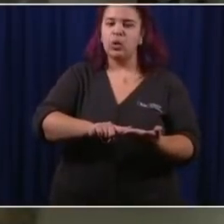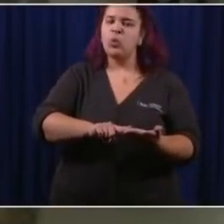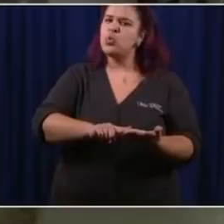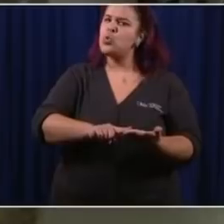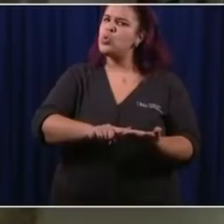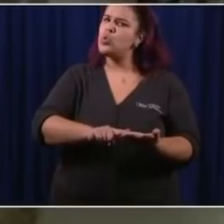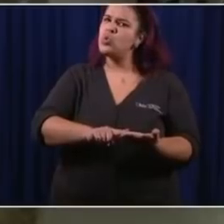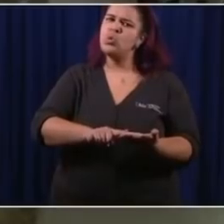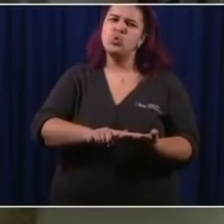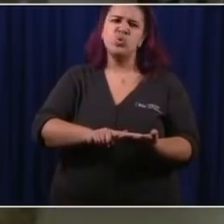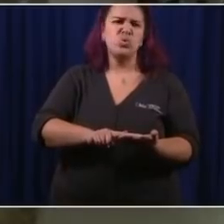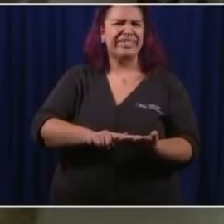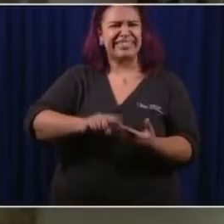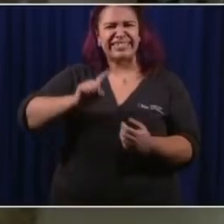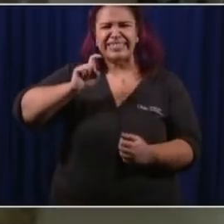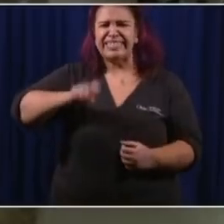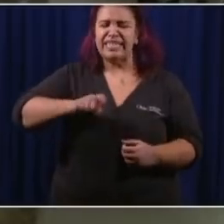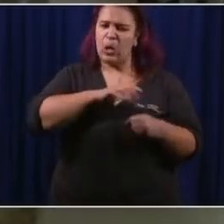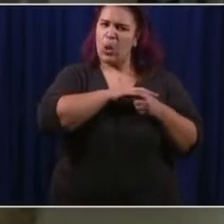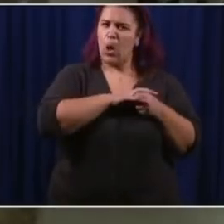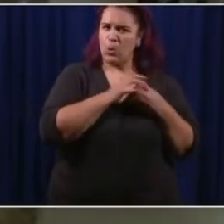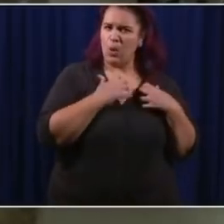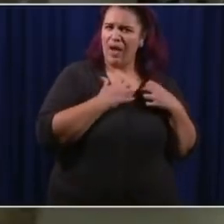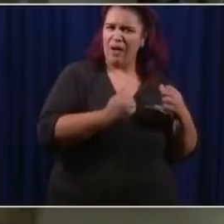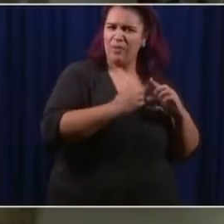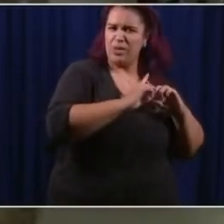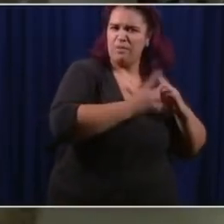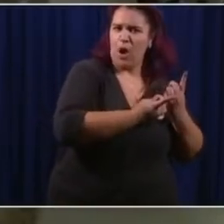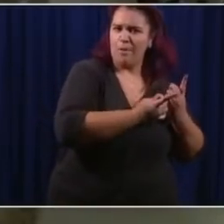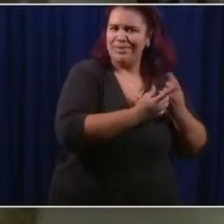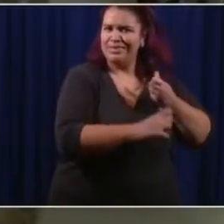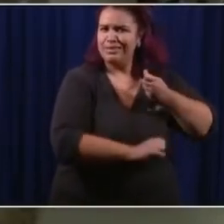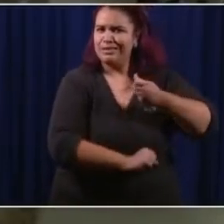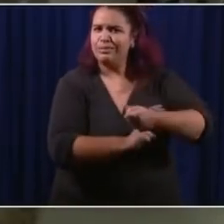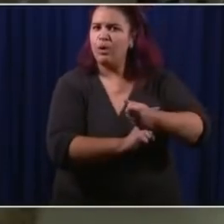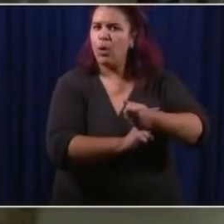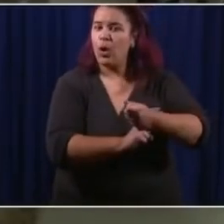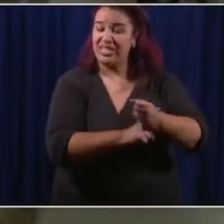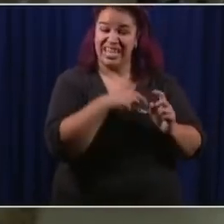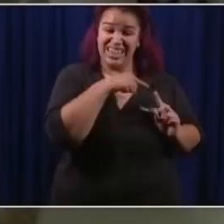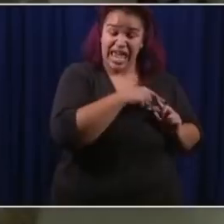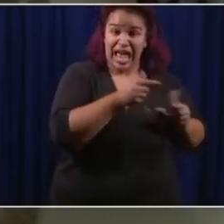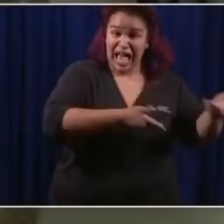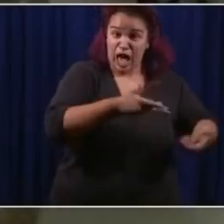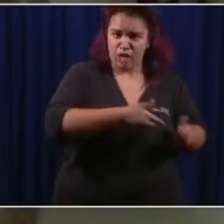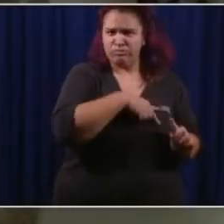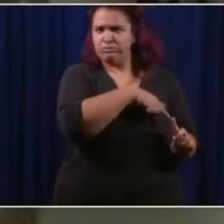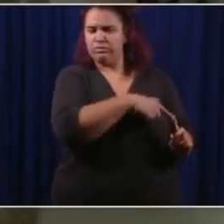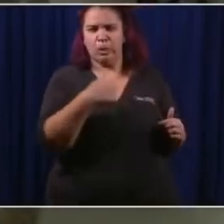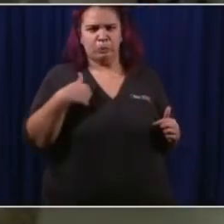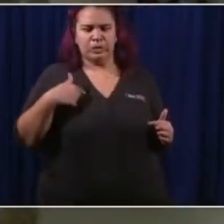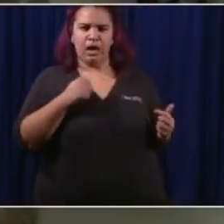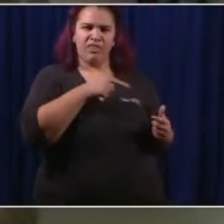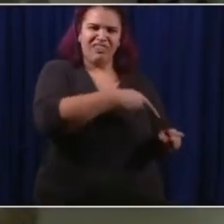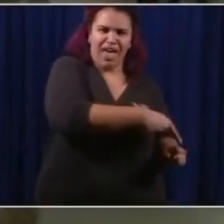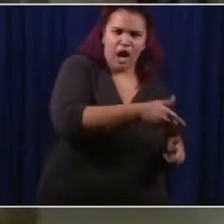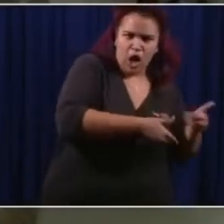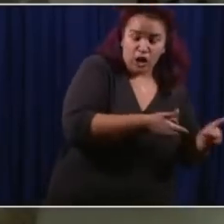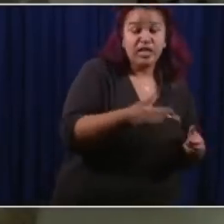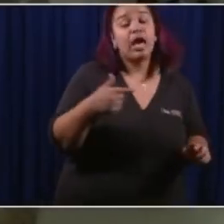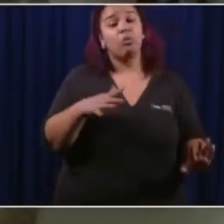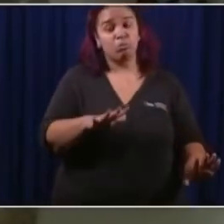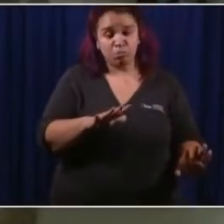health departments. They're the ones who are doing most of the hiring. We have come in and hired tracers so that we